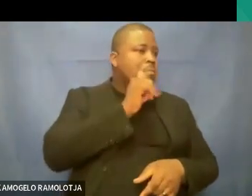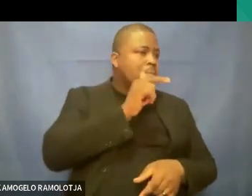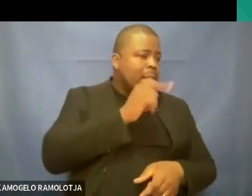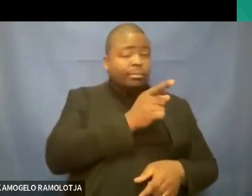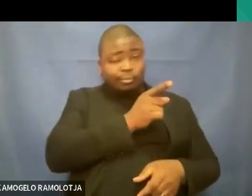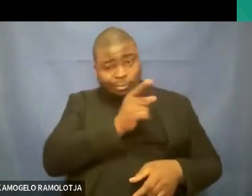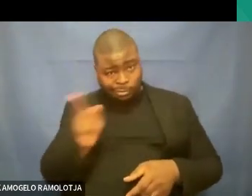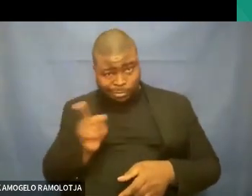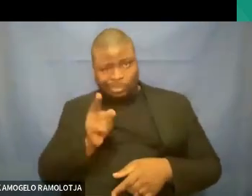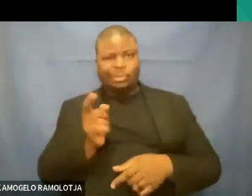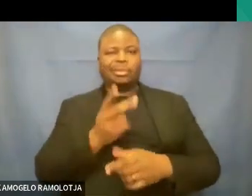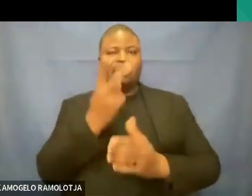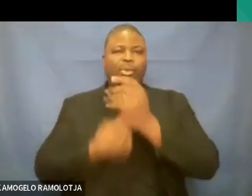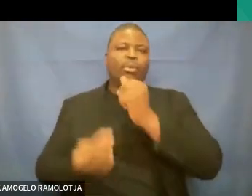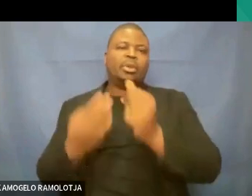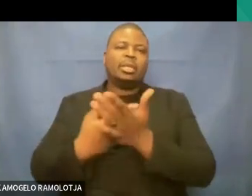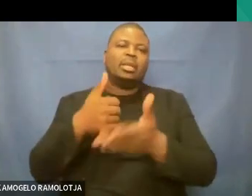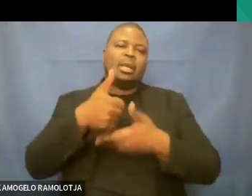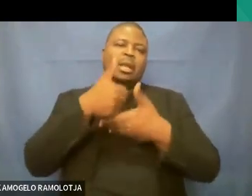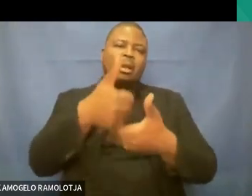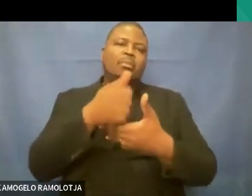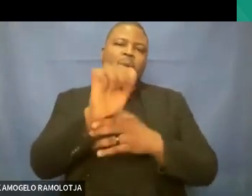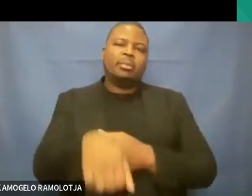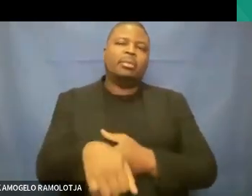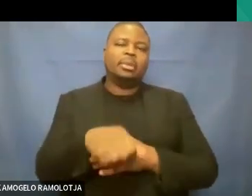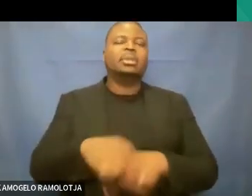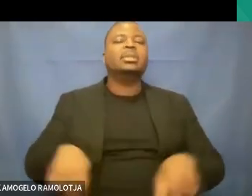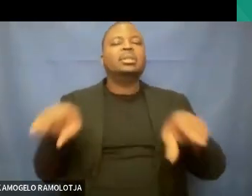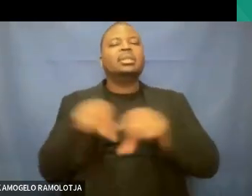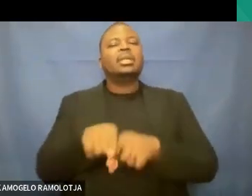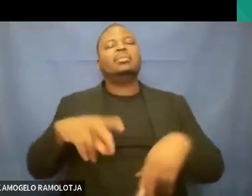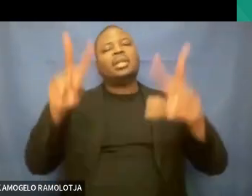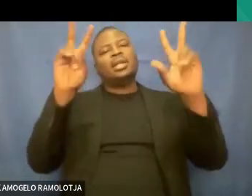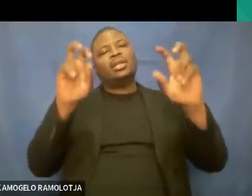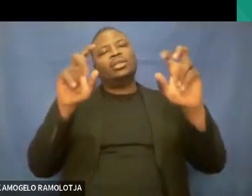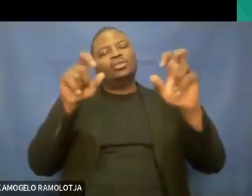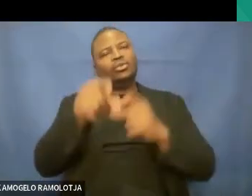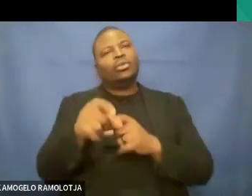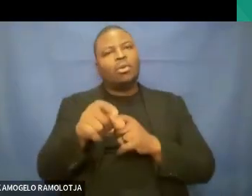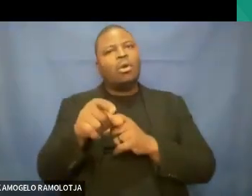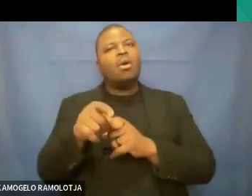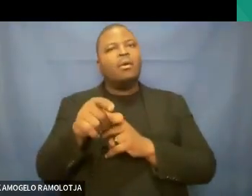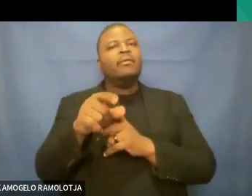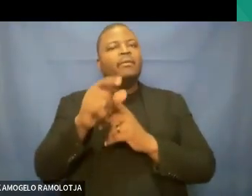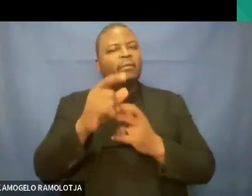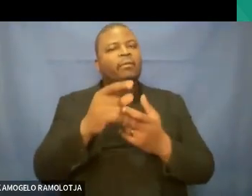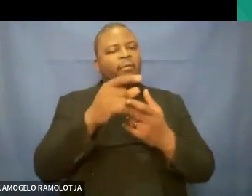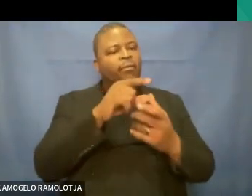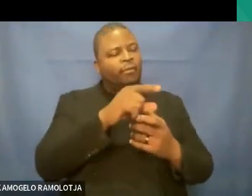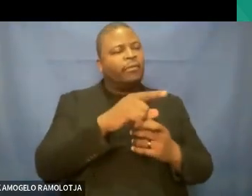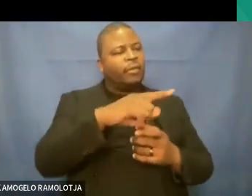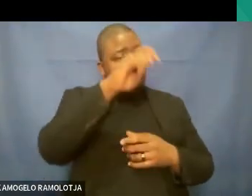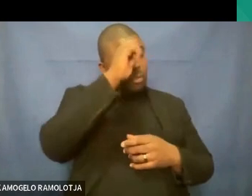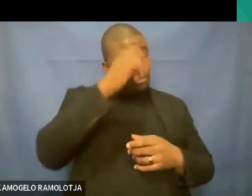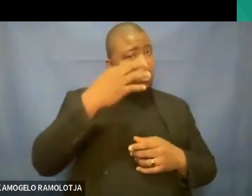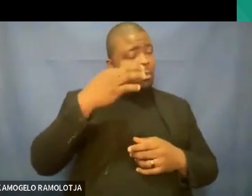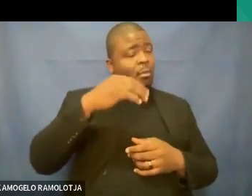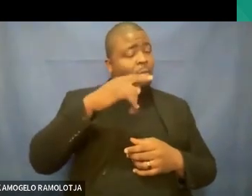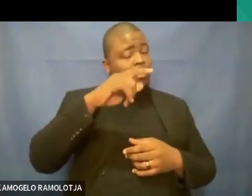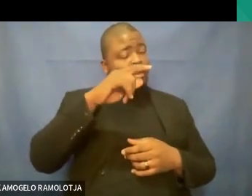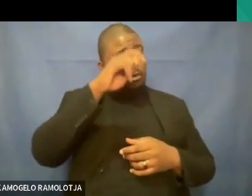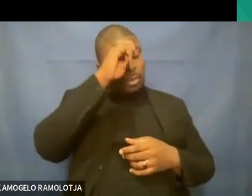And also it has to do with issues of engagement of adolescent boys and men. Next slide, please.